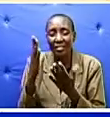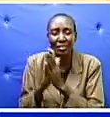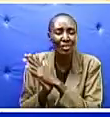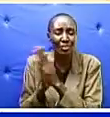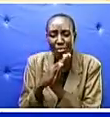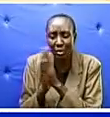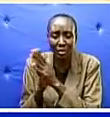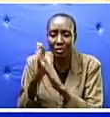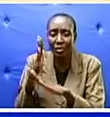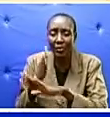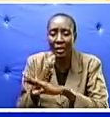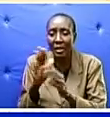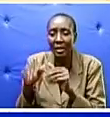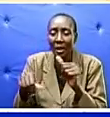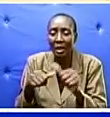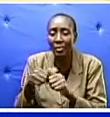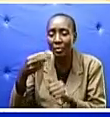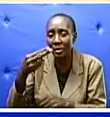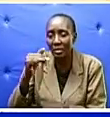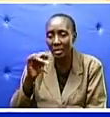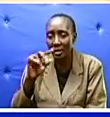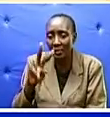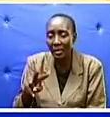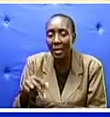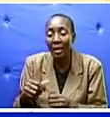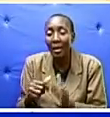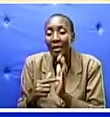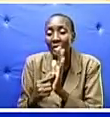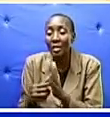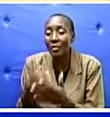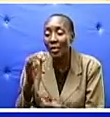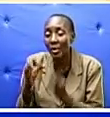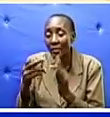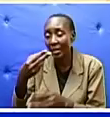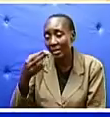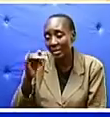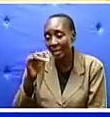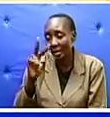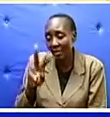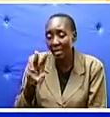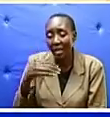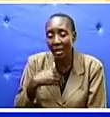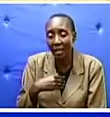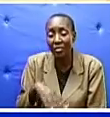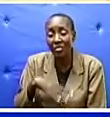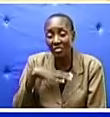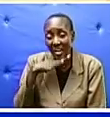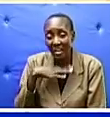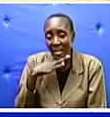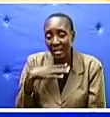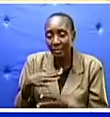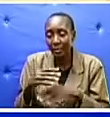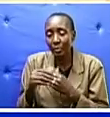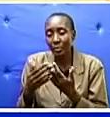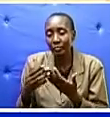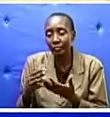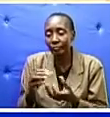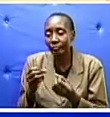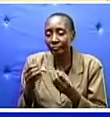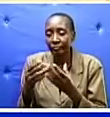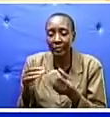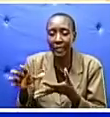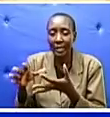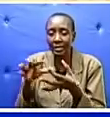there. People say, you know, if you get HIV, you'll die. If you get HIV, yeah? And I know so many people that have associated